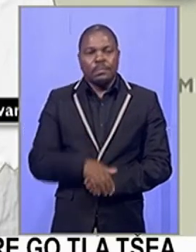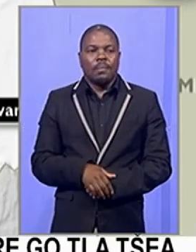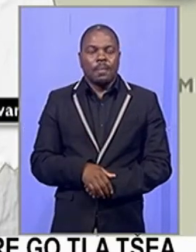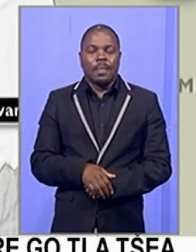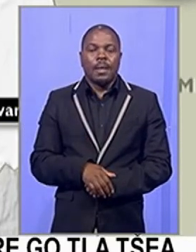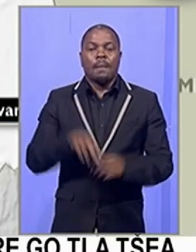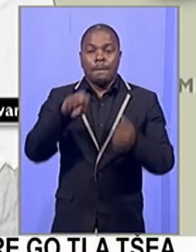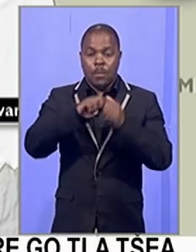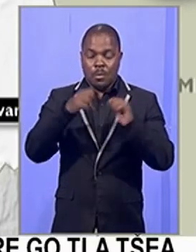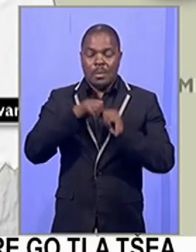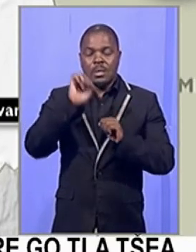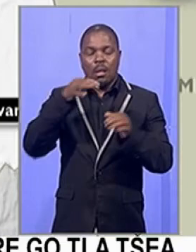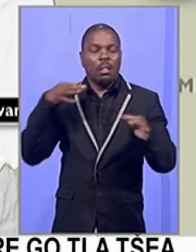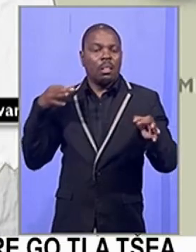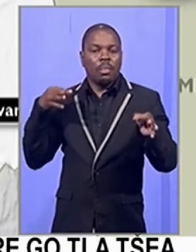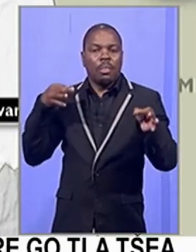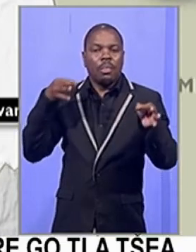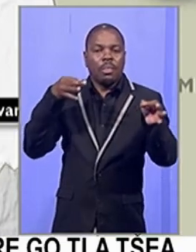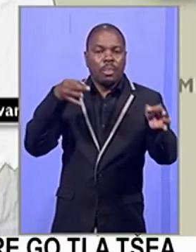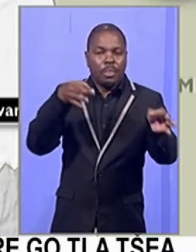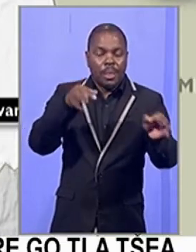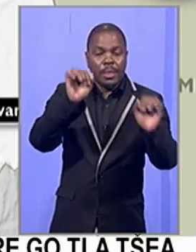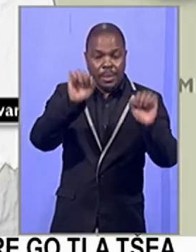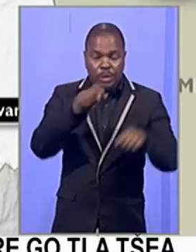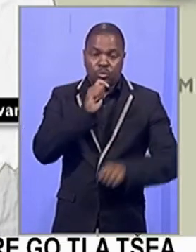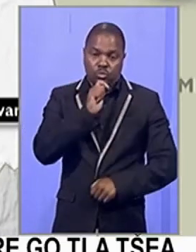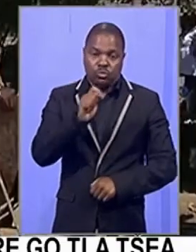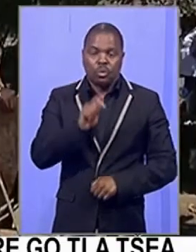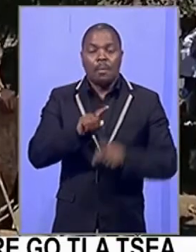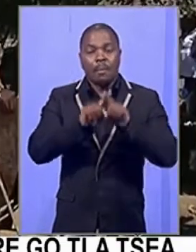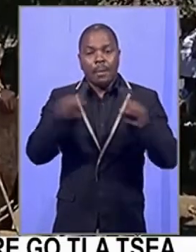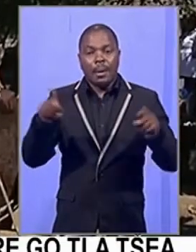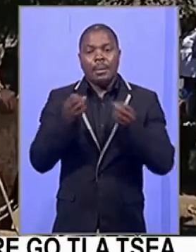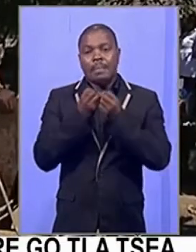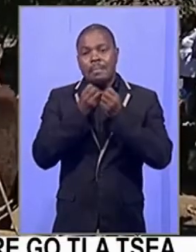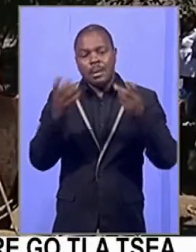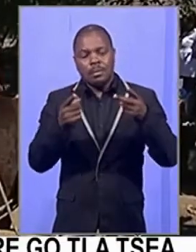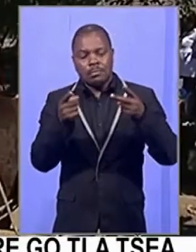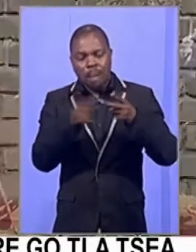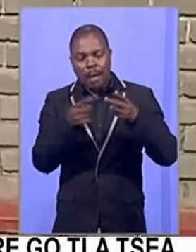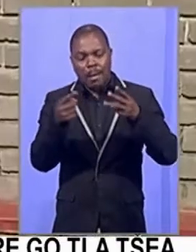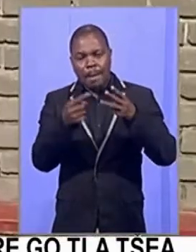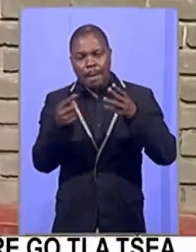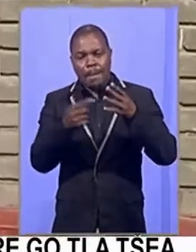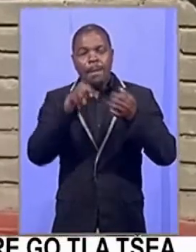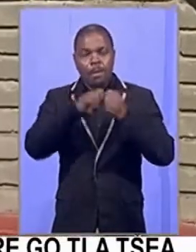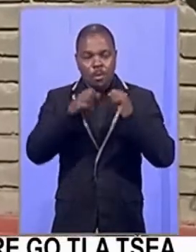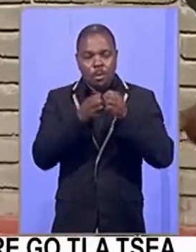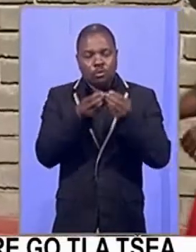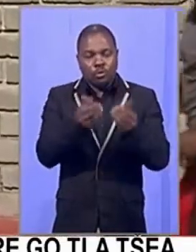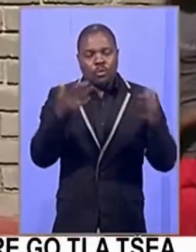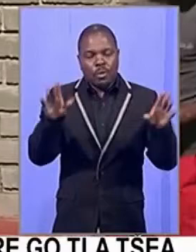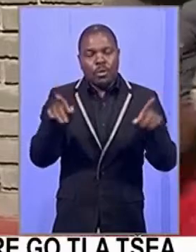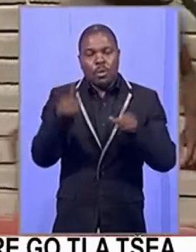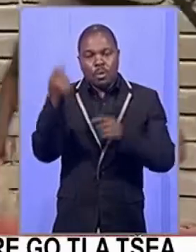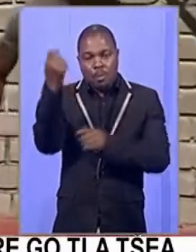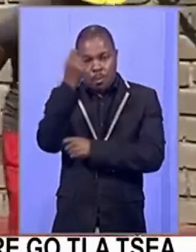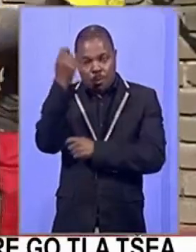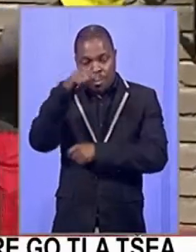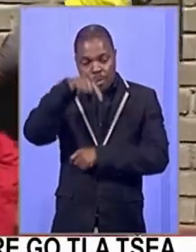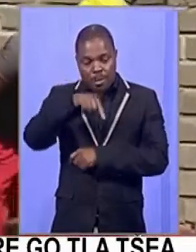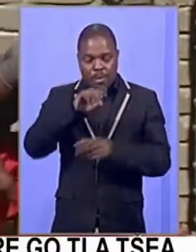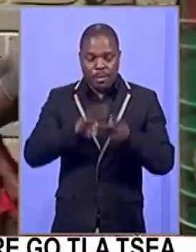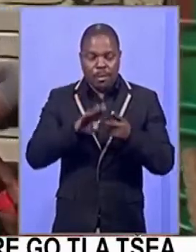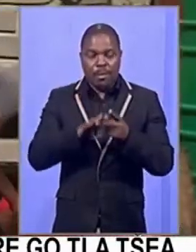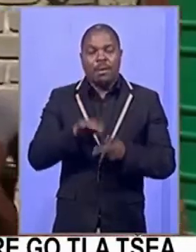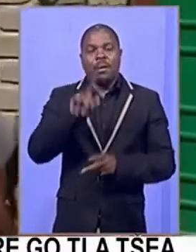bona e tšere nako re lokišitše tše dintšhi tše e le goreng ne le mathata mo rena bjale ka Polokwane le lepelela Northern